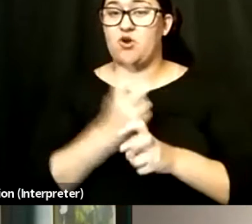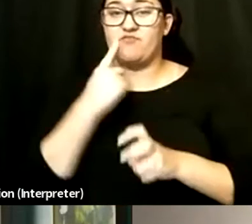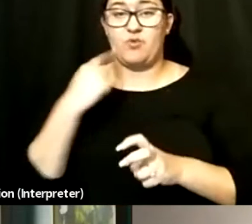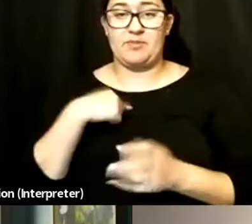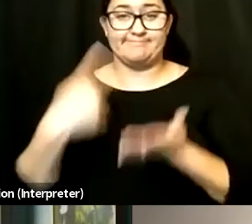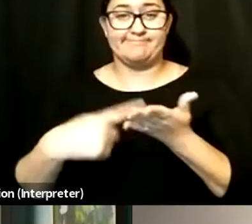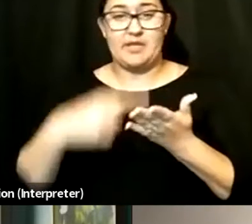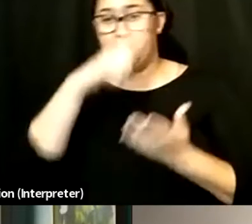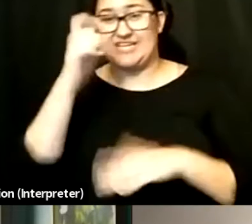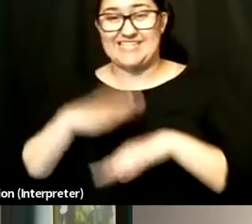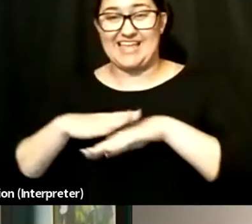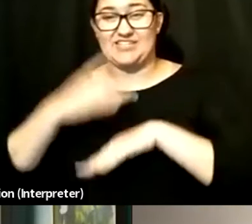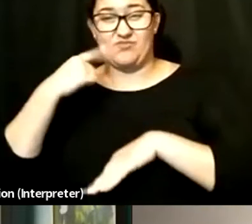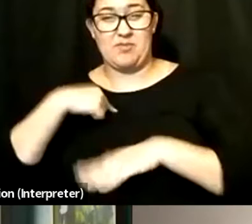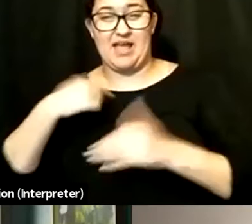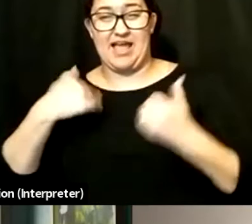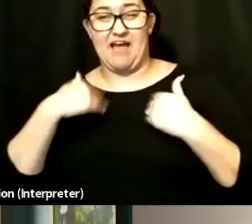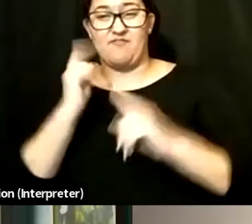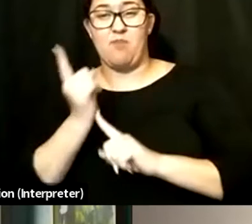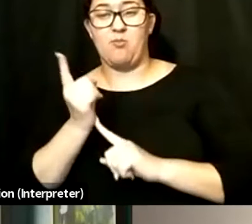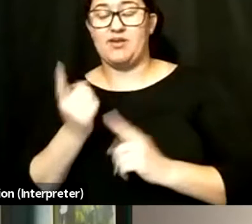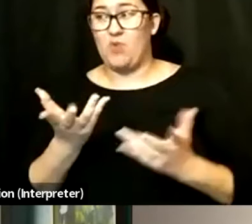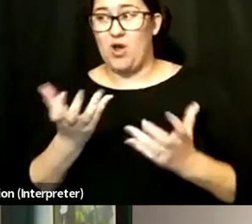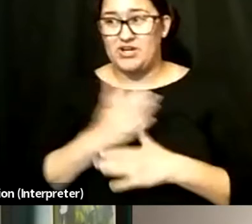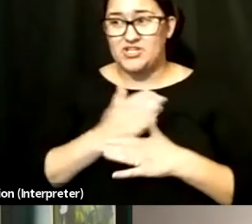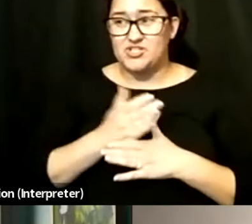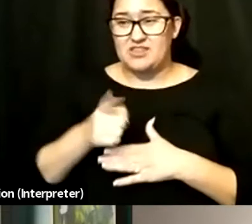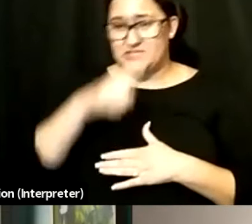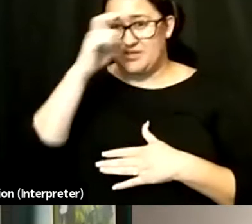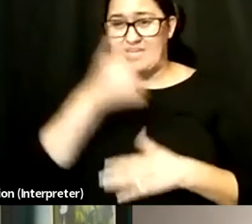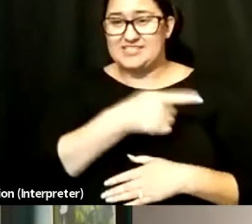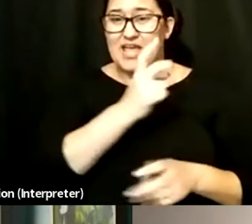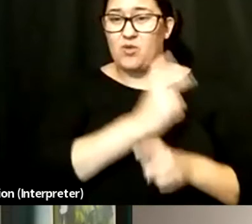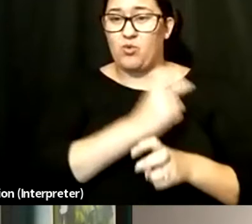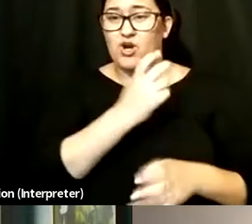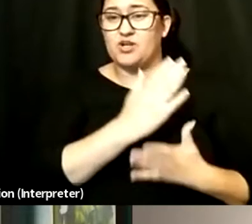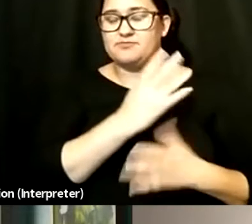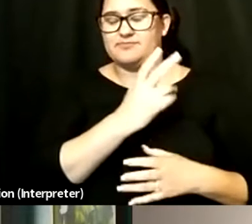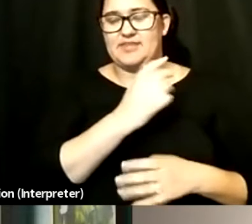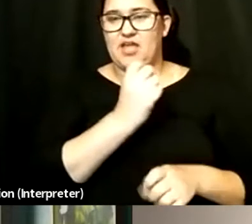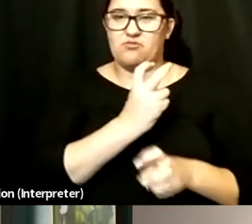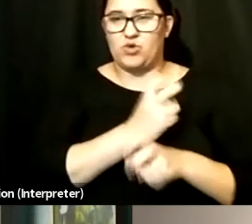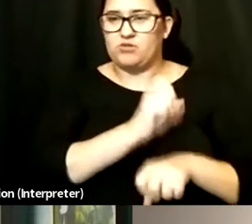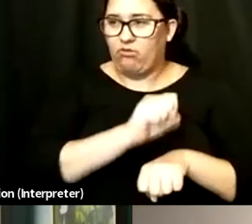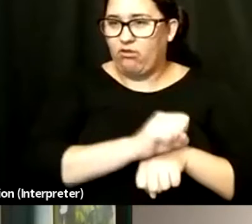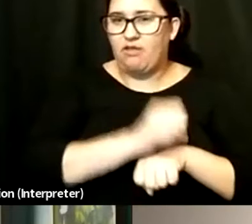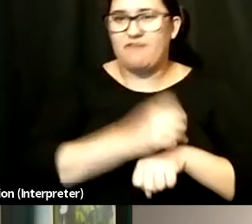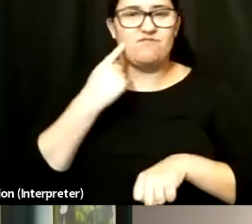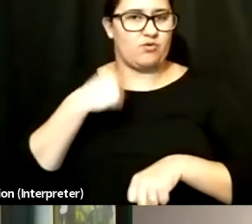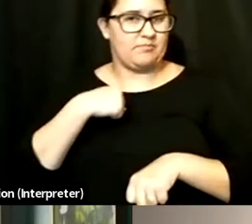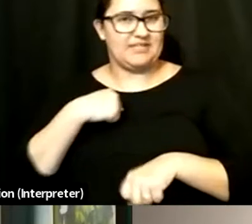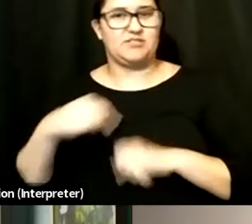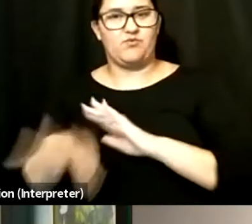think, at least for me, I have this moment of like, do I want to share that? Because they worked so hard to find me this other hotel. And so again,